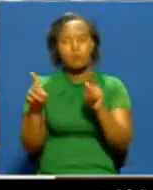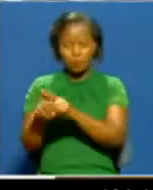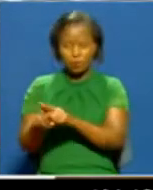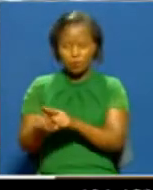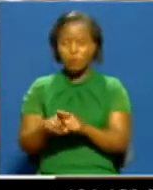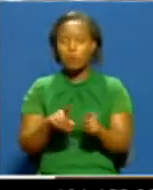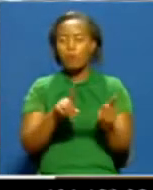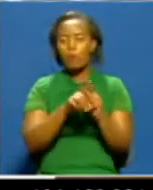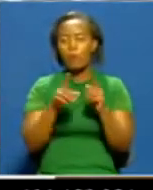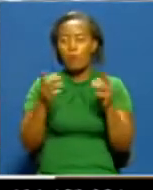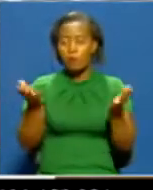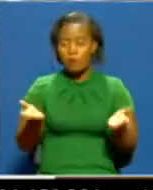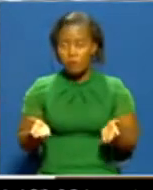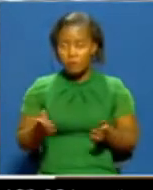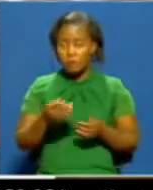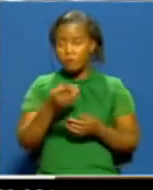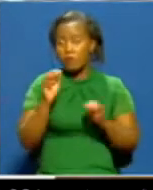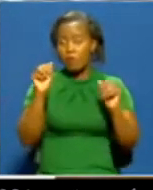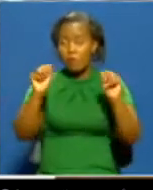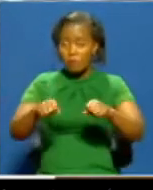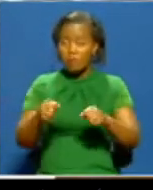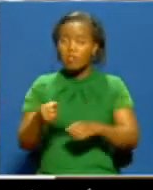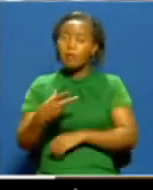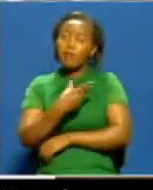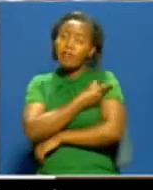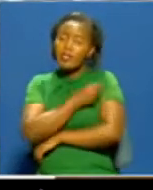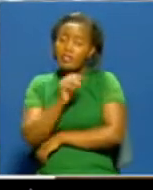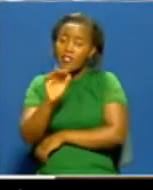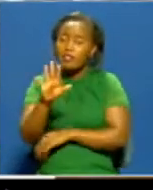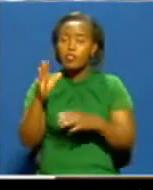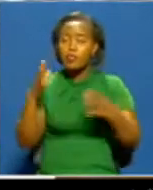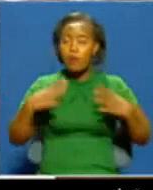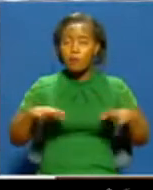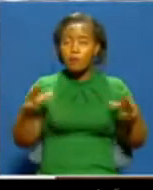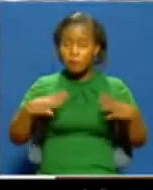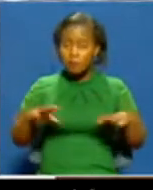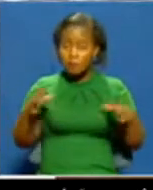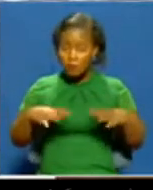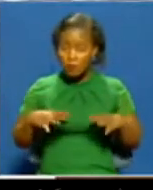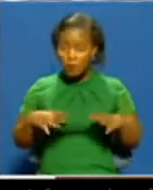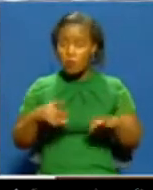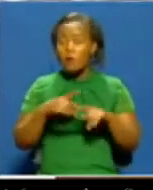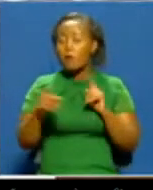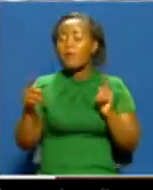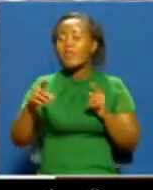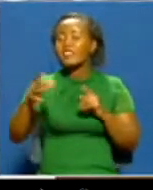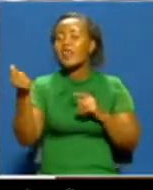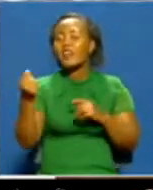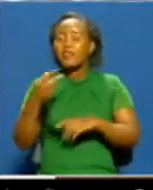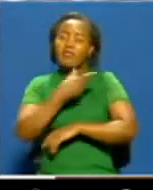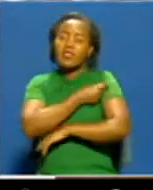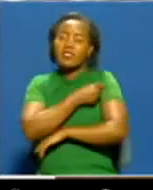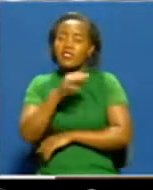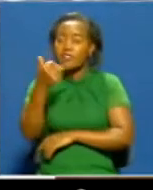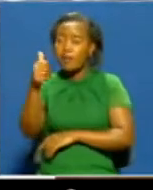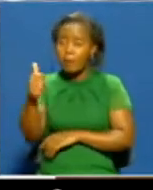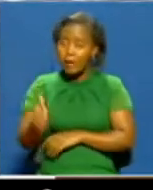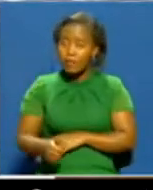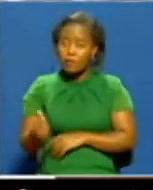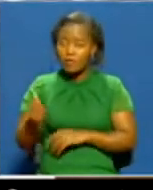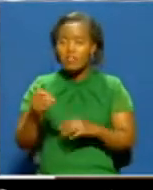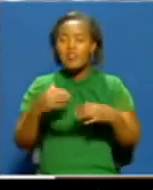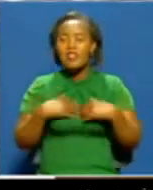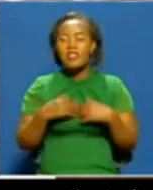that you might vaccinate your people, and because we have not vaccinated other people, they develop other